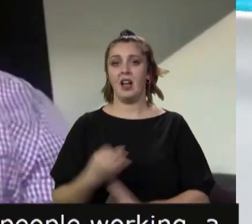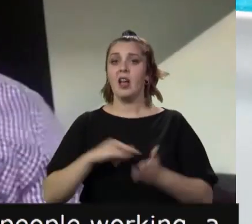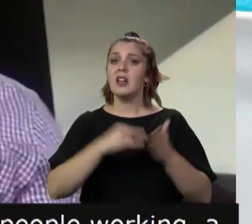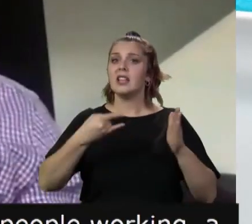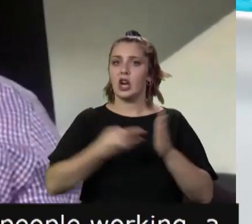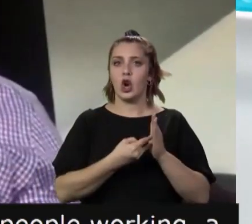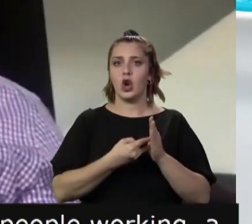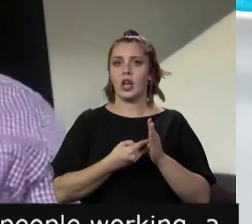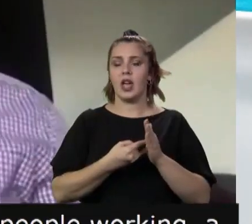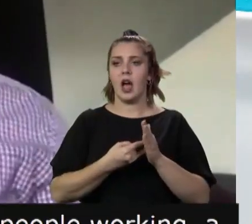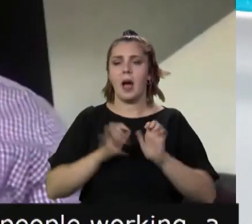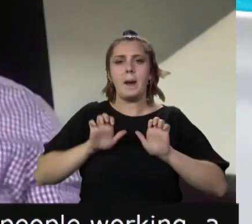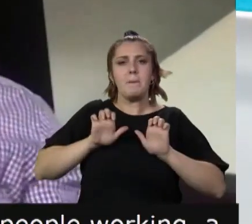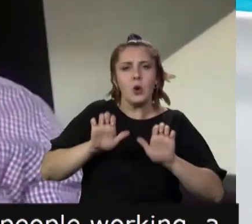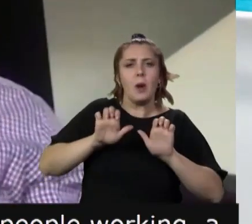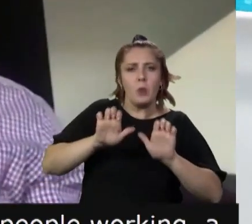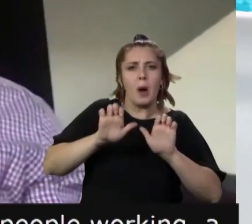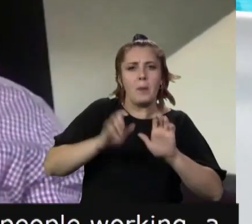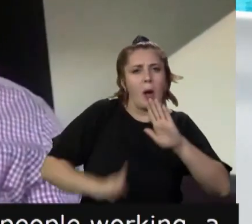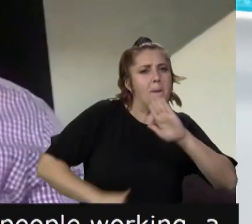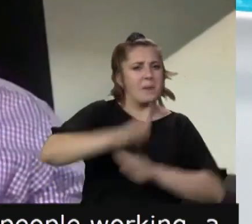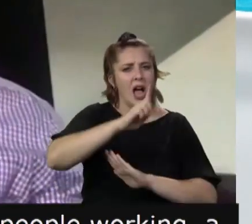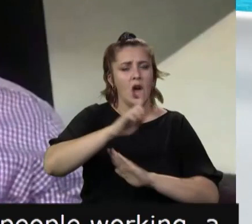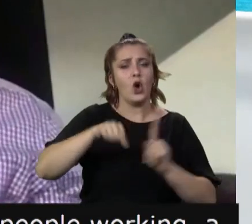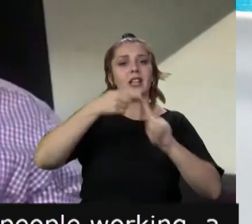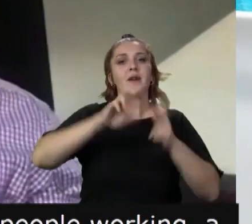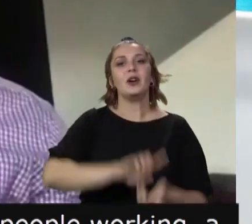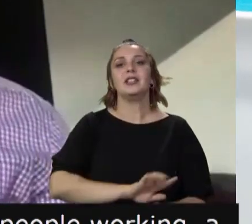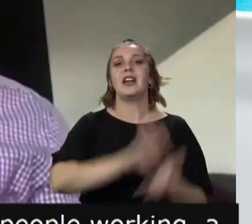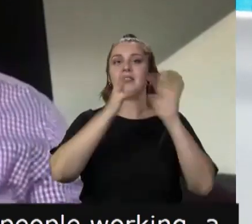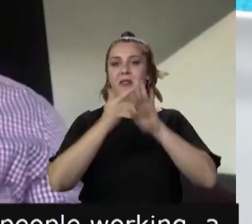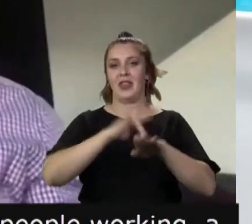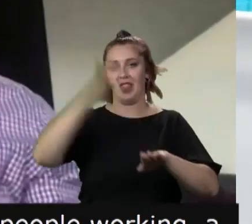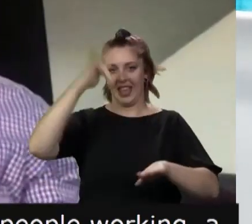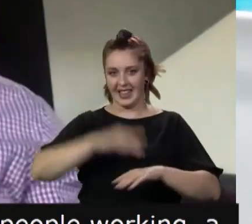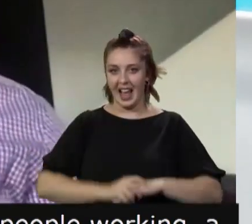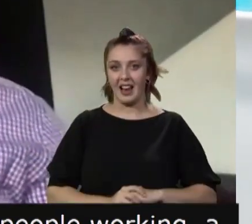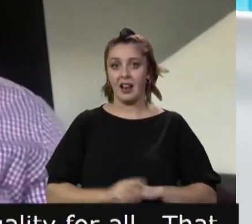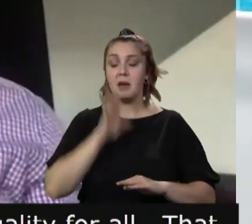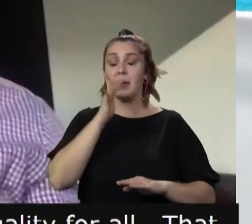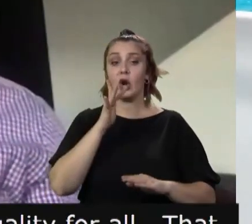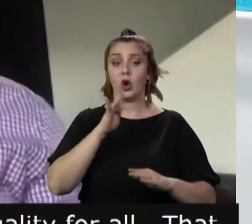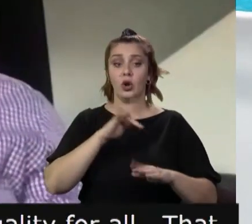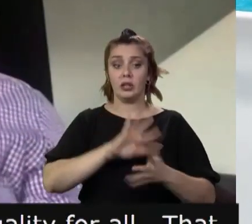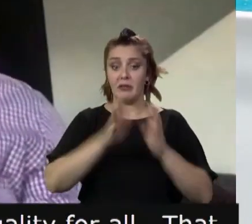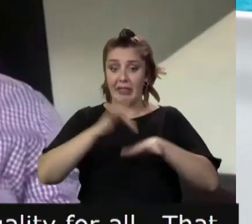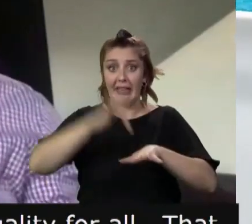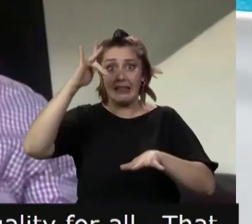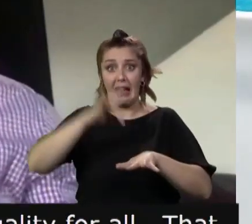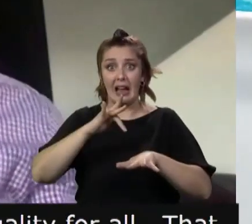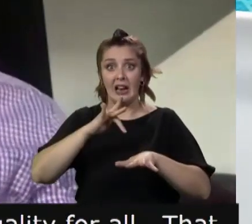all. That means that technology is a catalyzer for digital transformation.